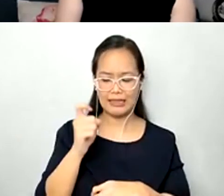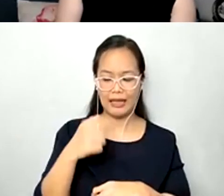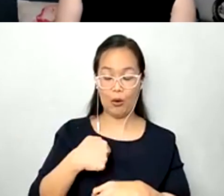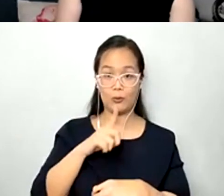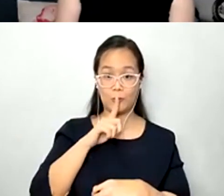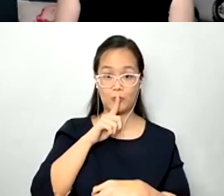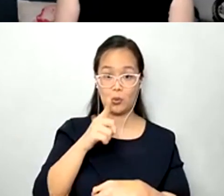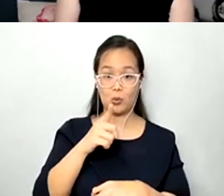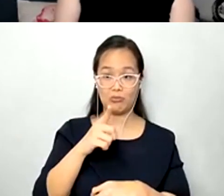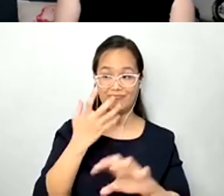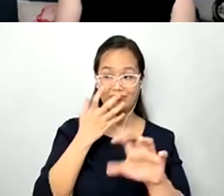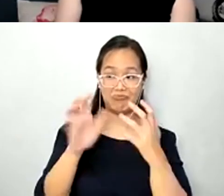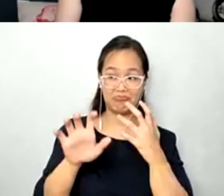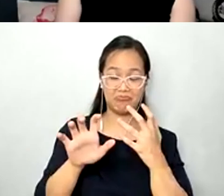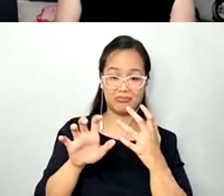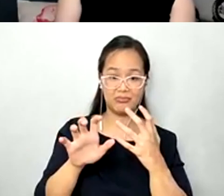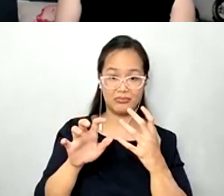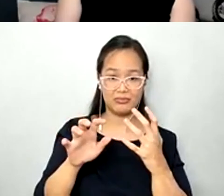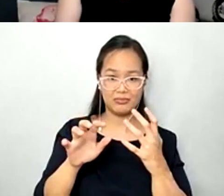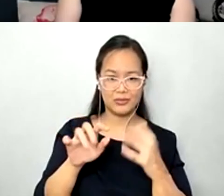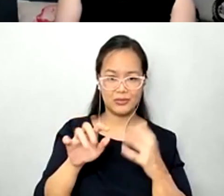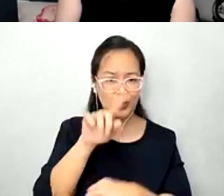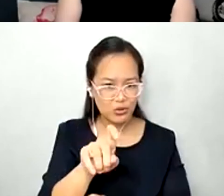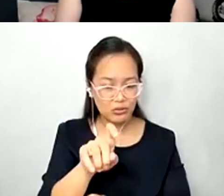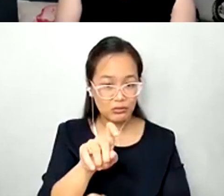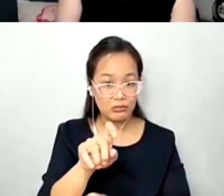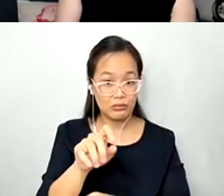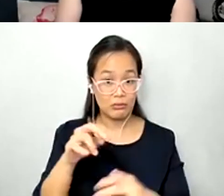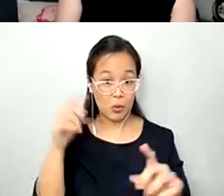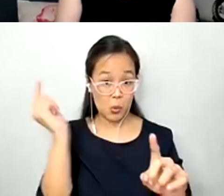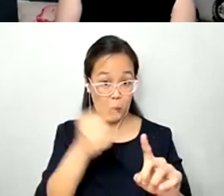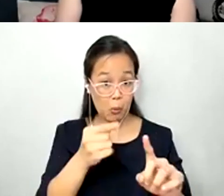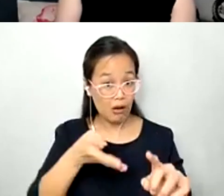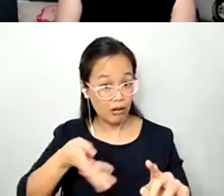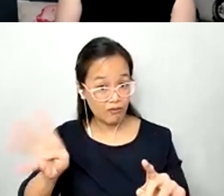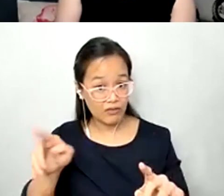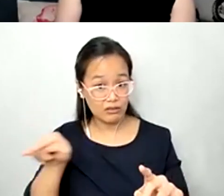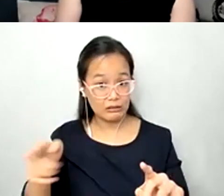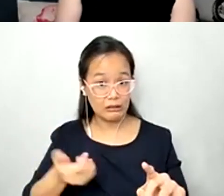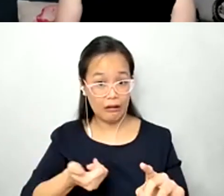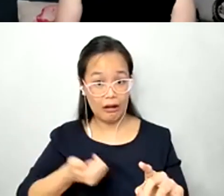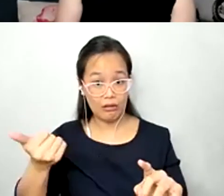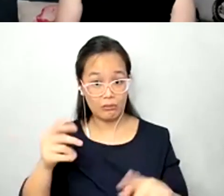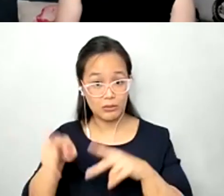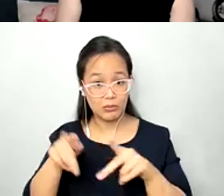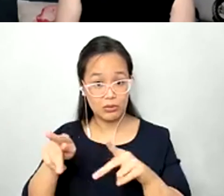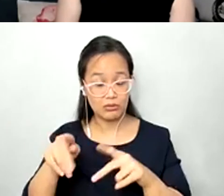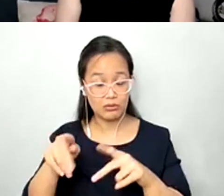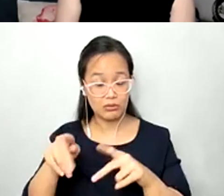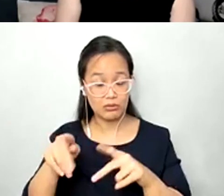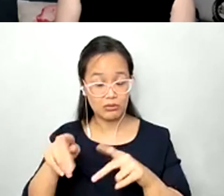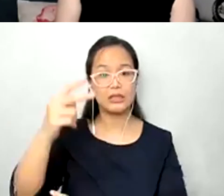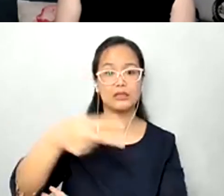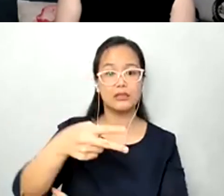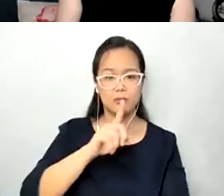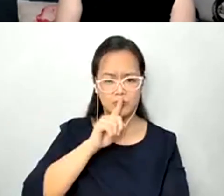Ngayon, do you intend to cause harm to yourself or to others? Pangalawa, has your empathy actually caused